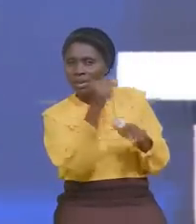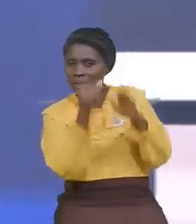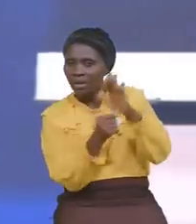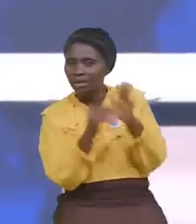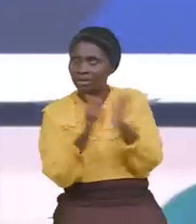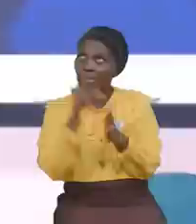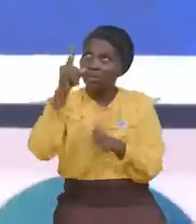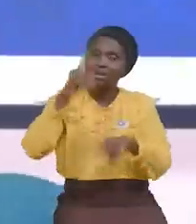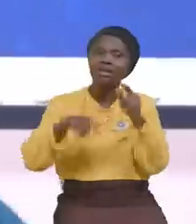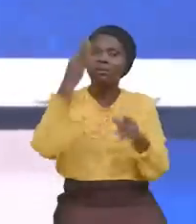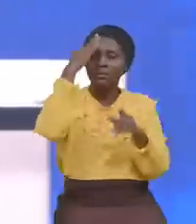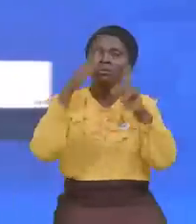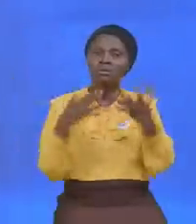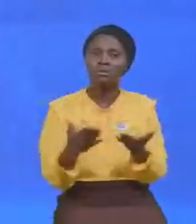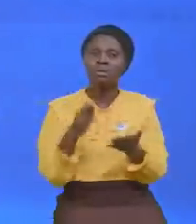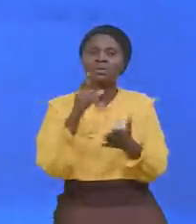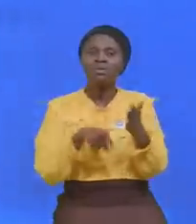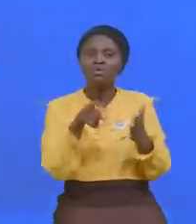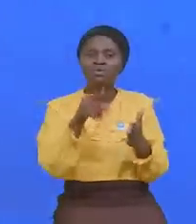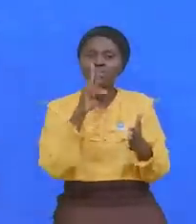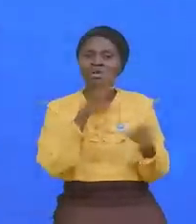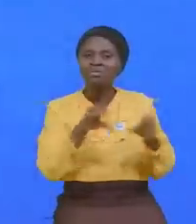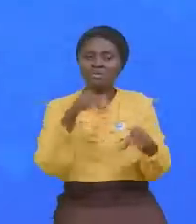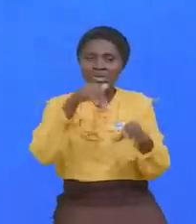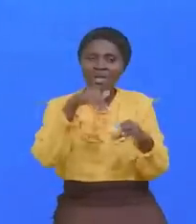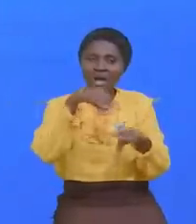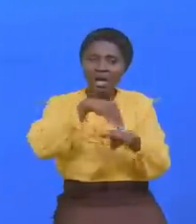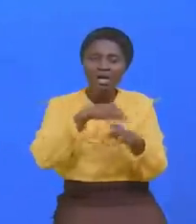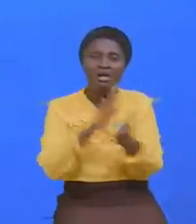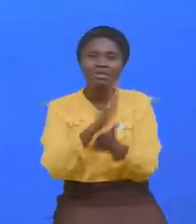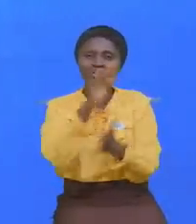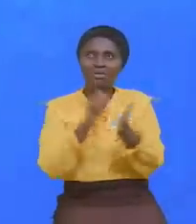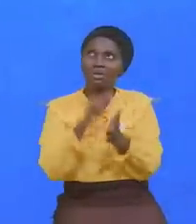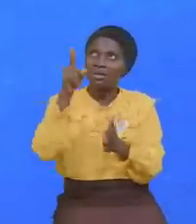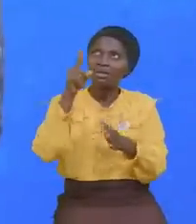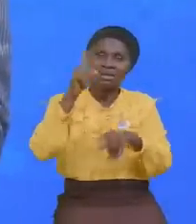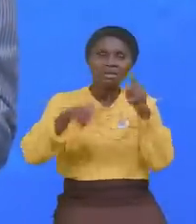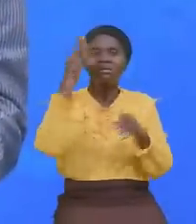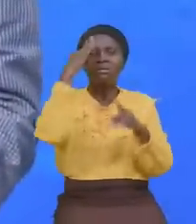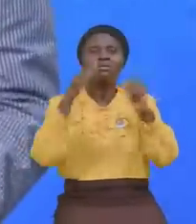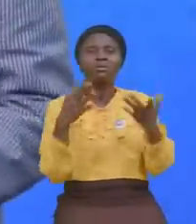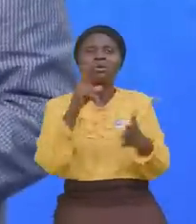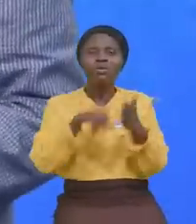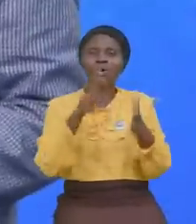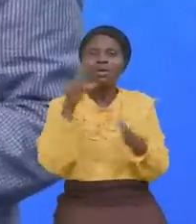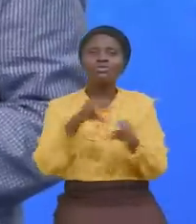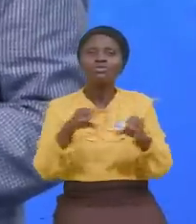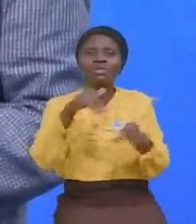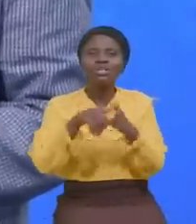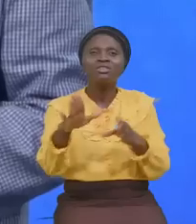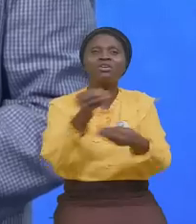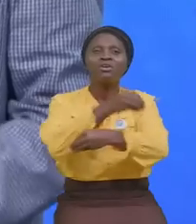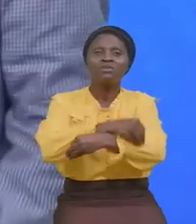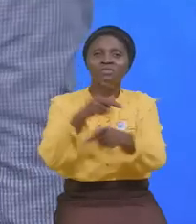What have you done at school that he didn't know? What have you done in your place of work you think he doesn't